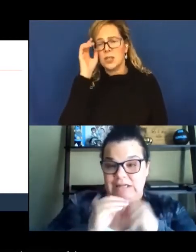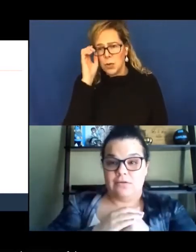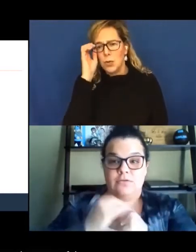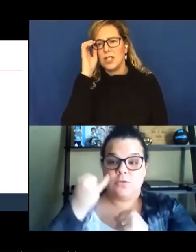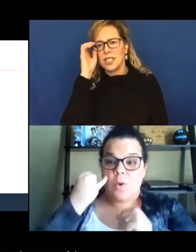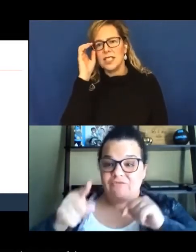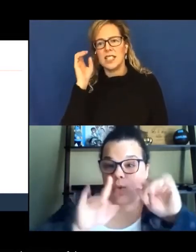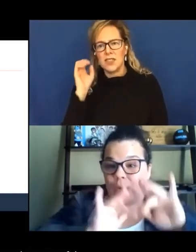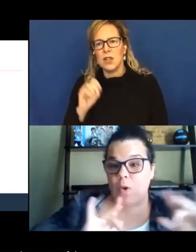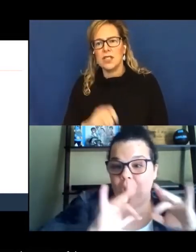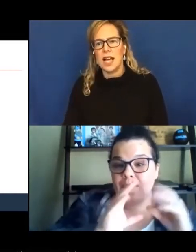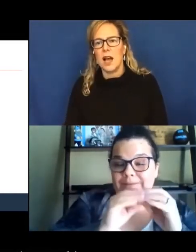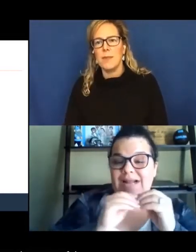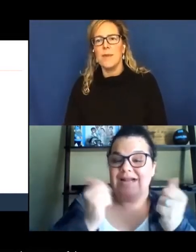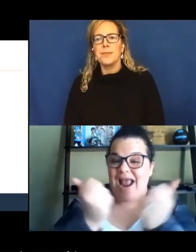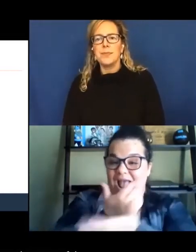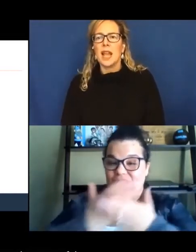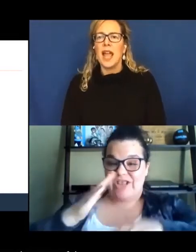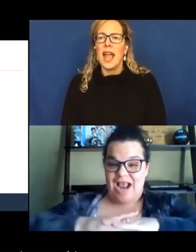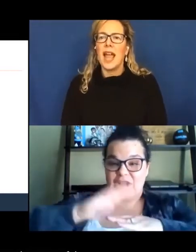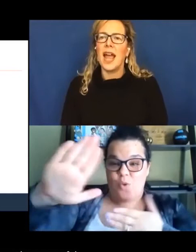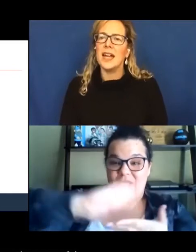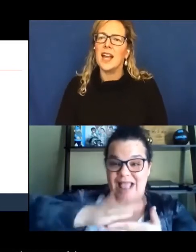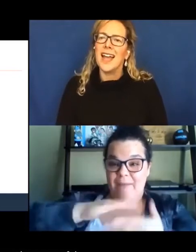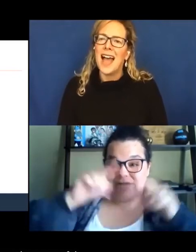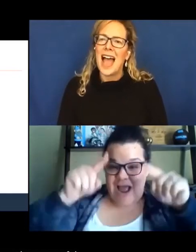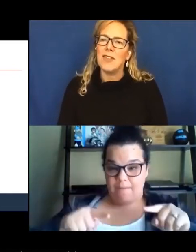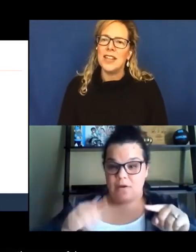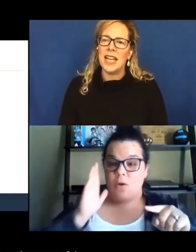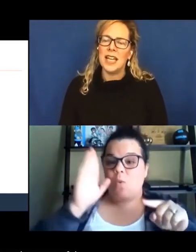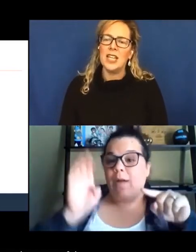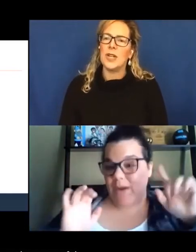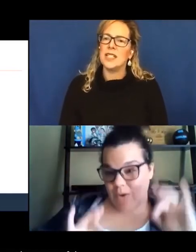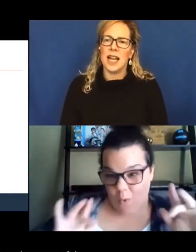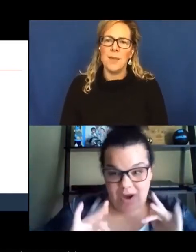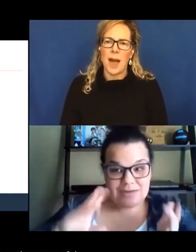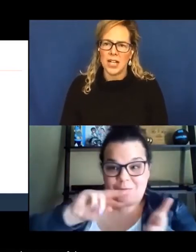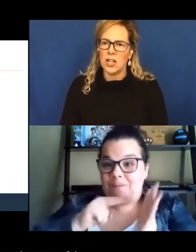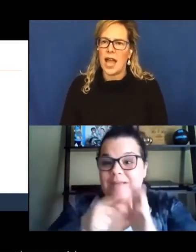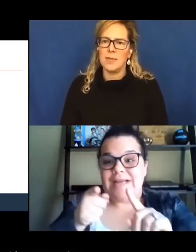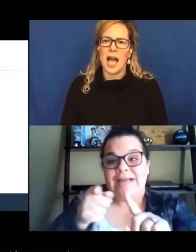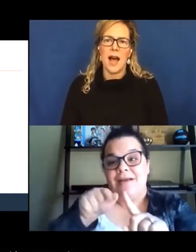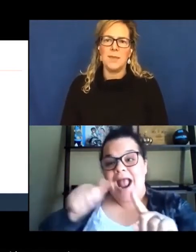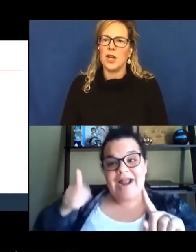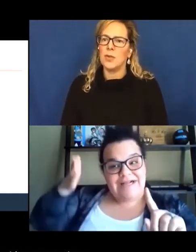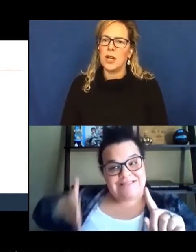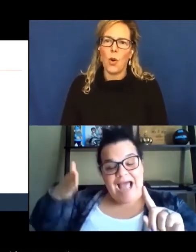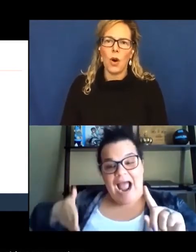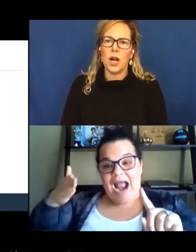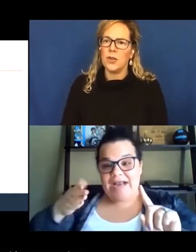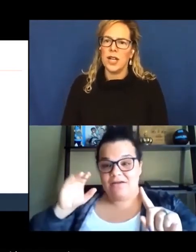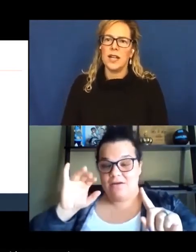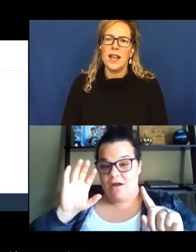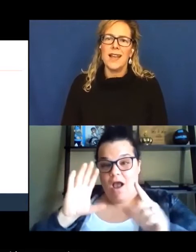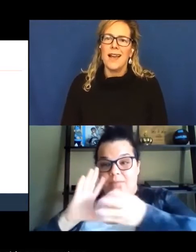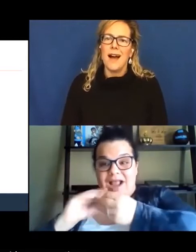a smooth, successful setup. And everything you can set up on your laptop, you can